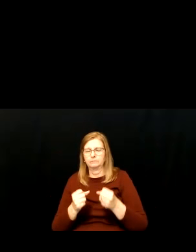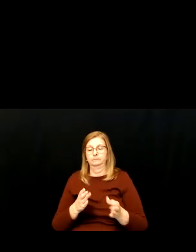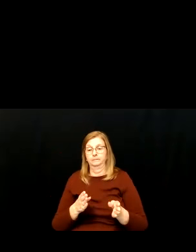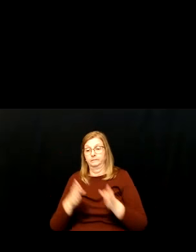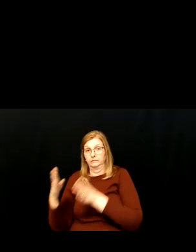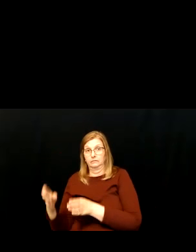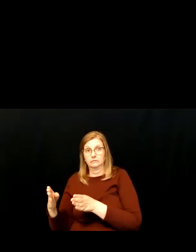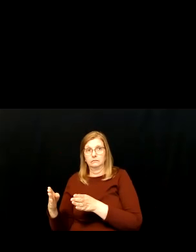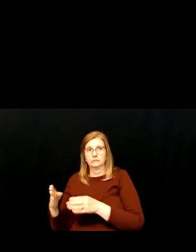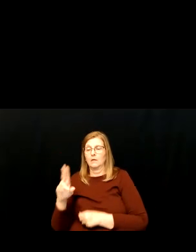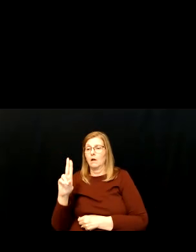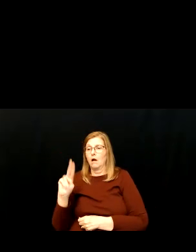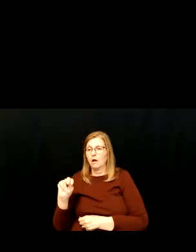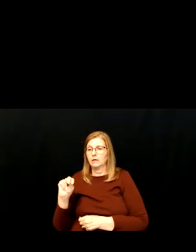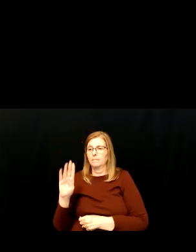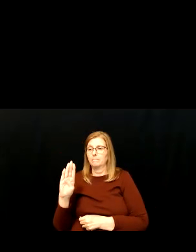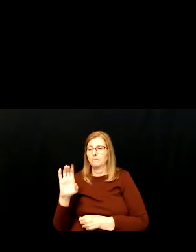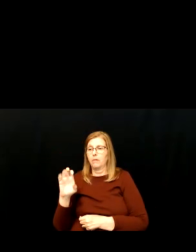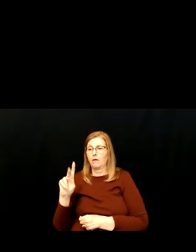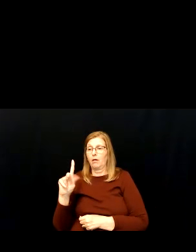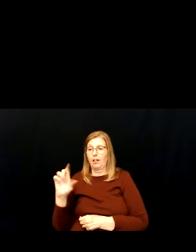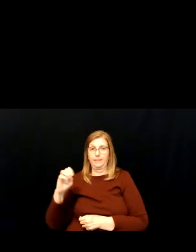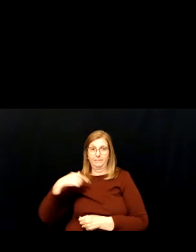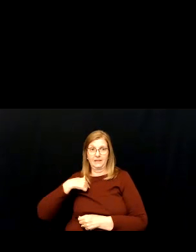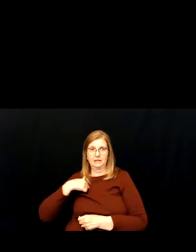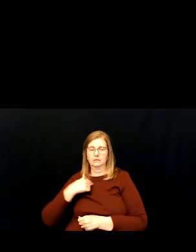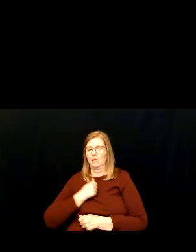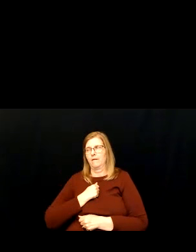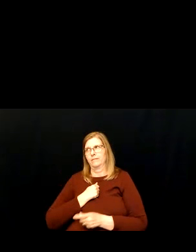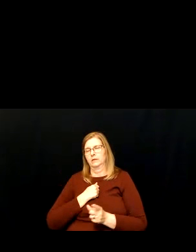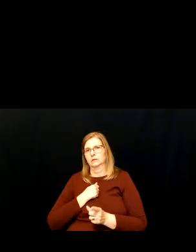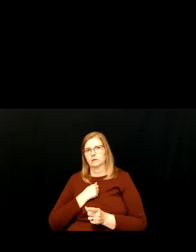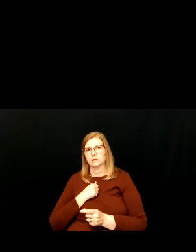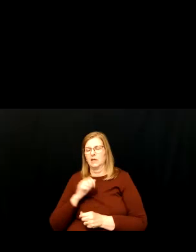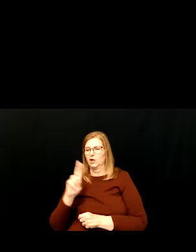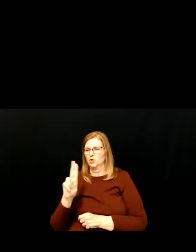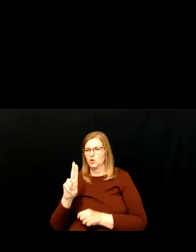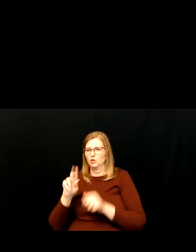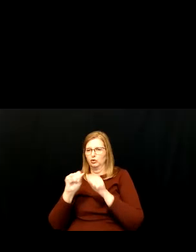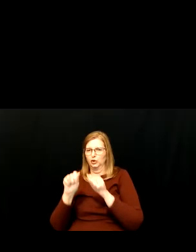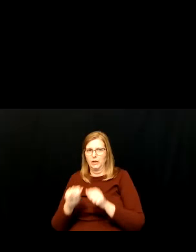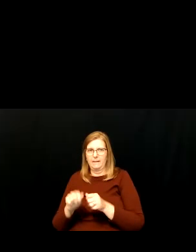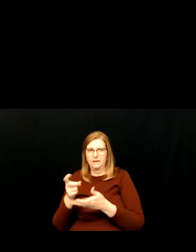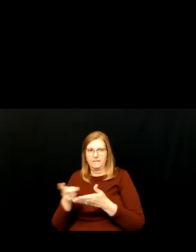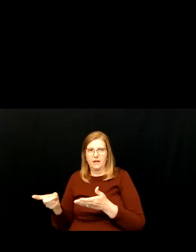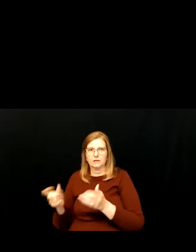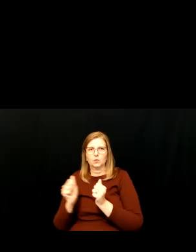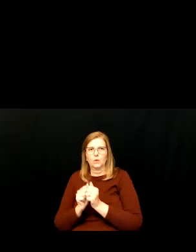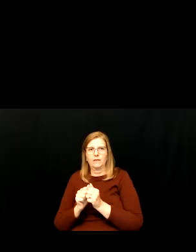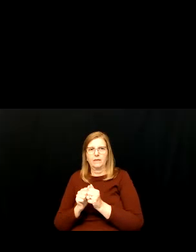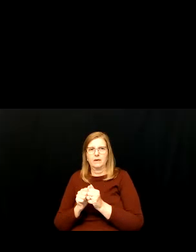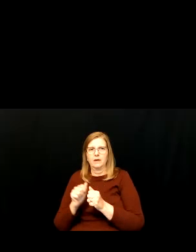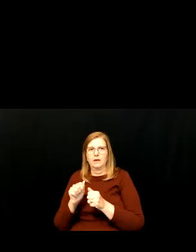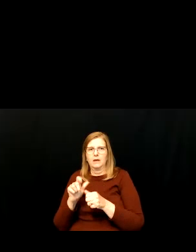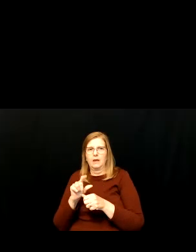is an unbuckle me, and I love this. This is a very small U-shaped device with a